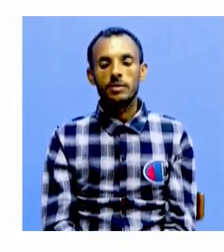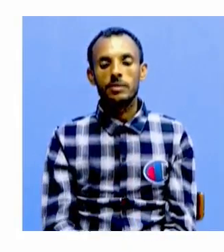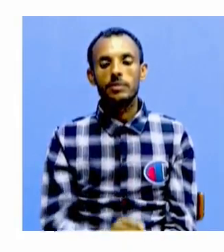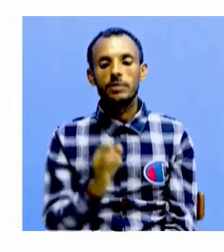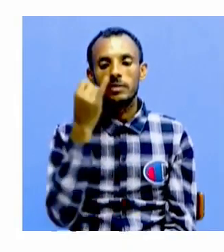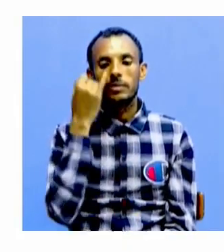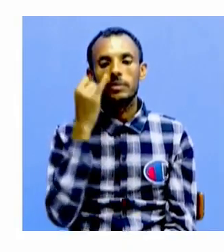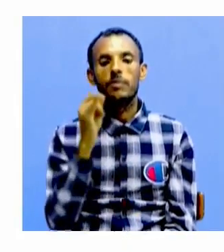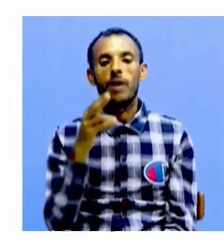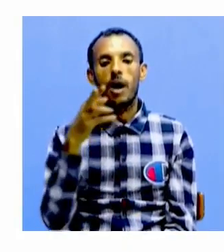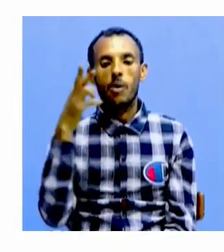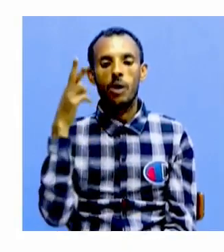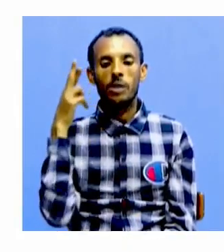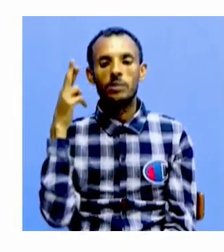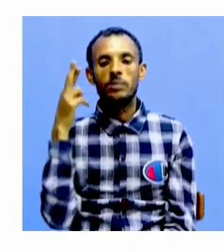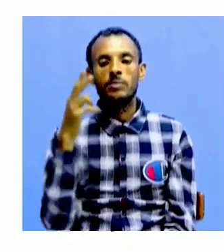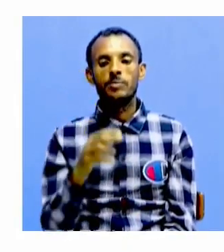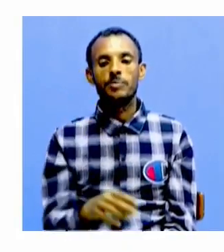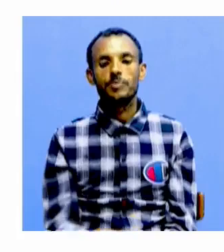were